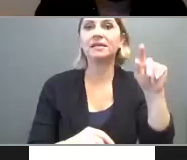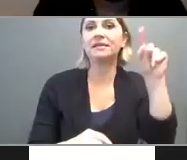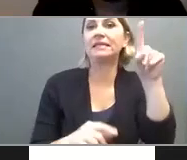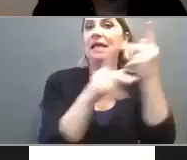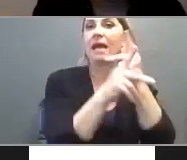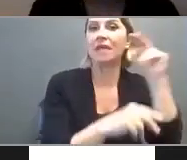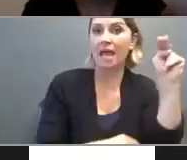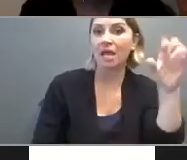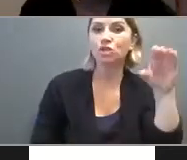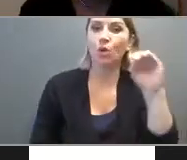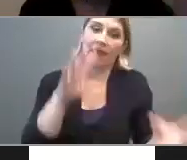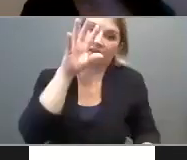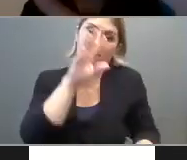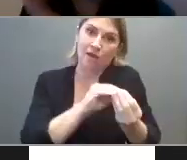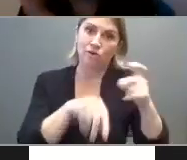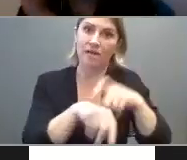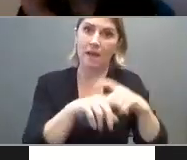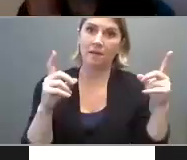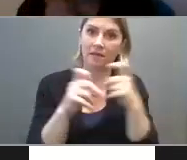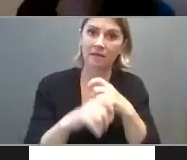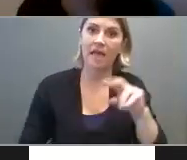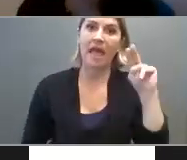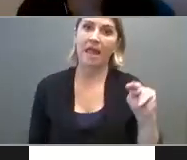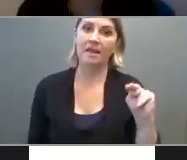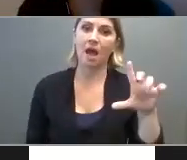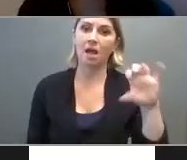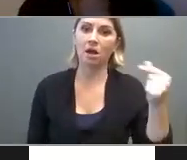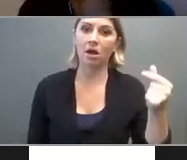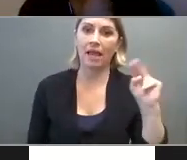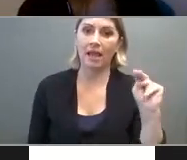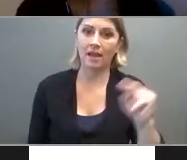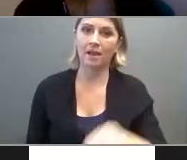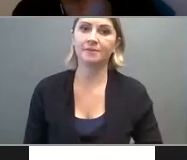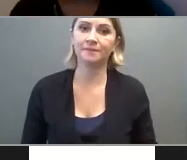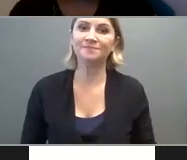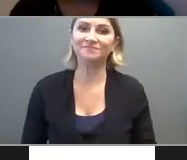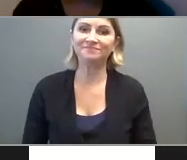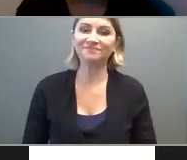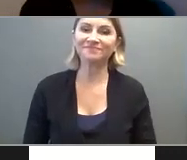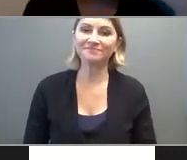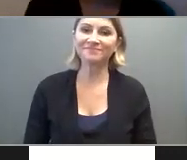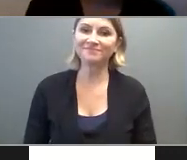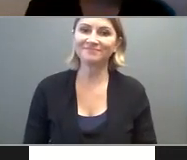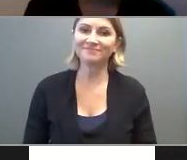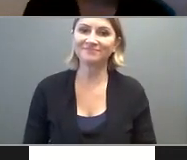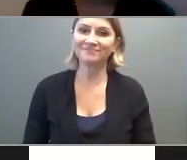I have an entire time complexity of n log n, right? Perfect.